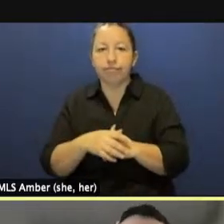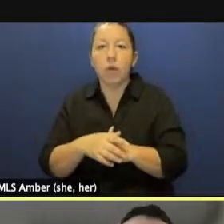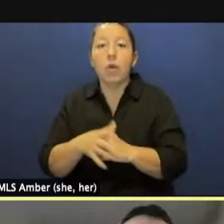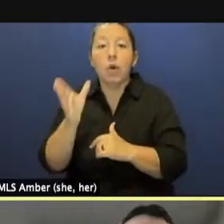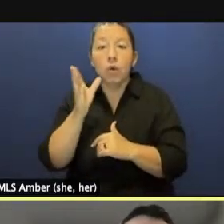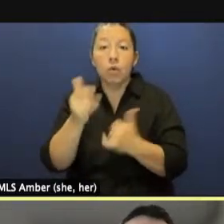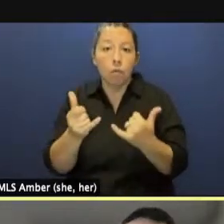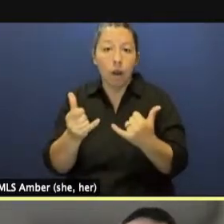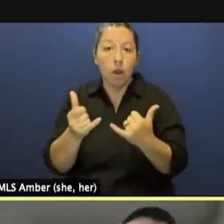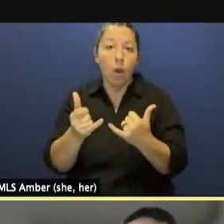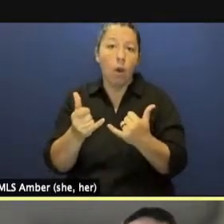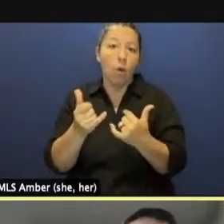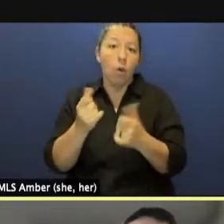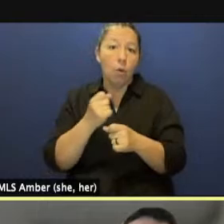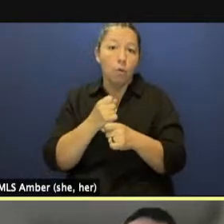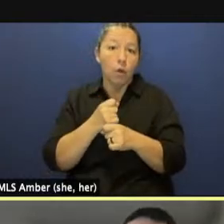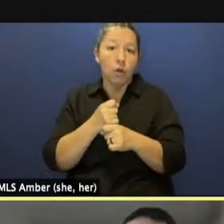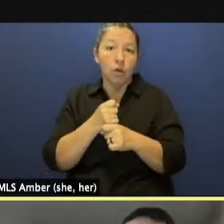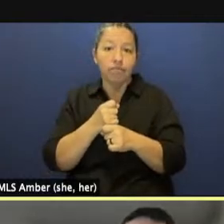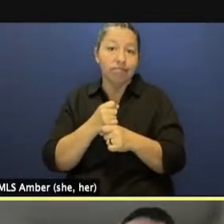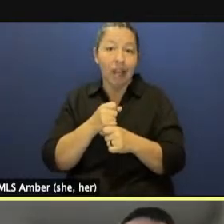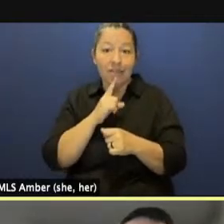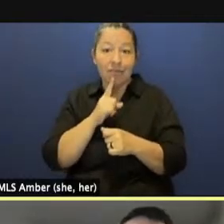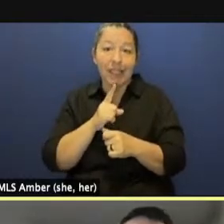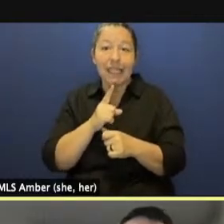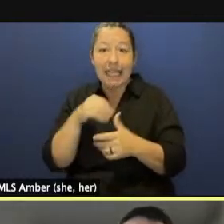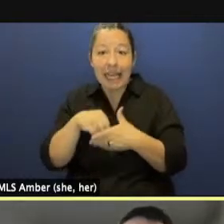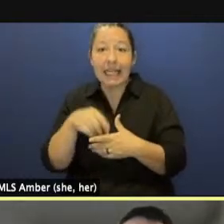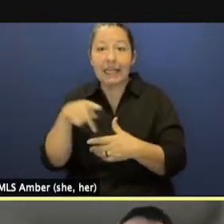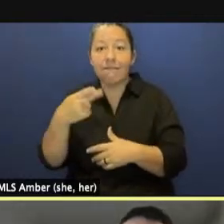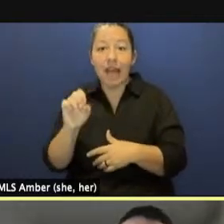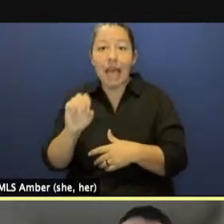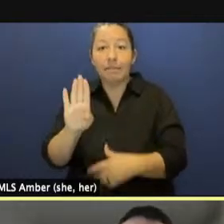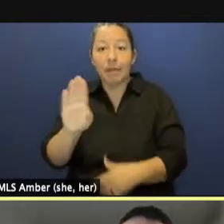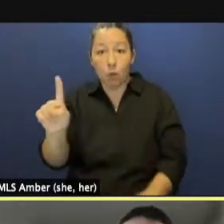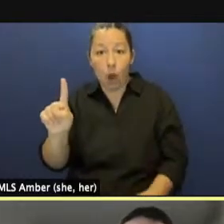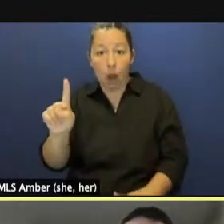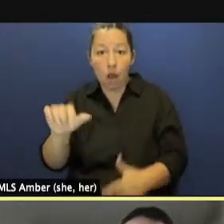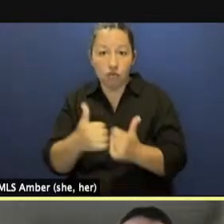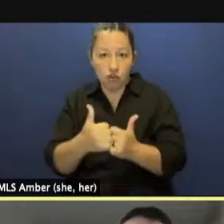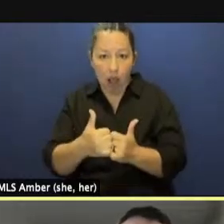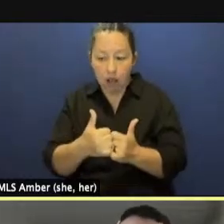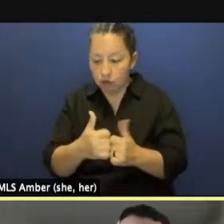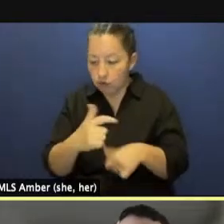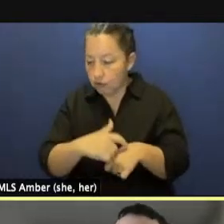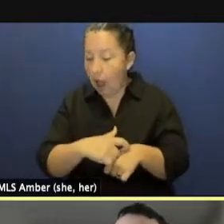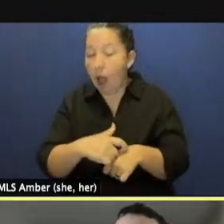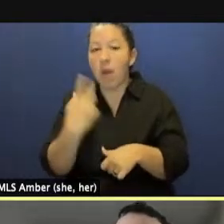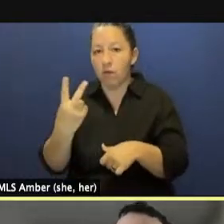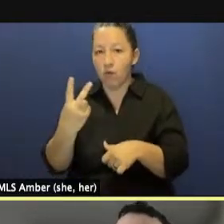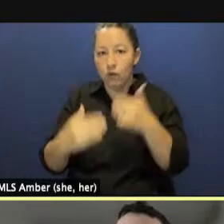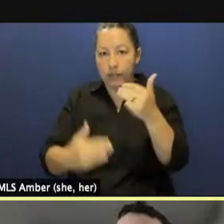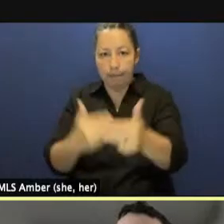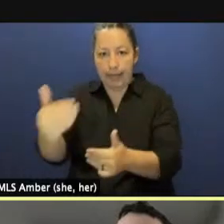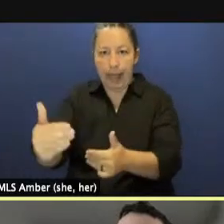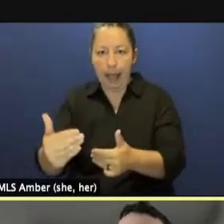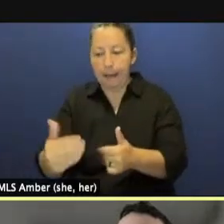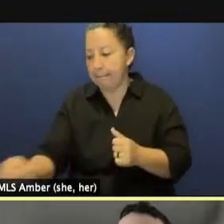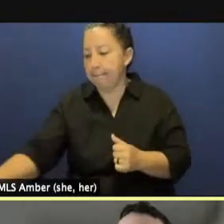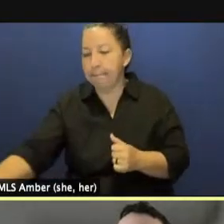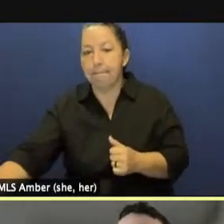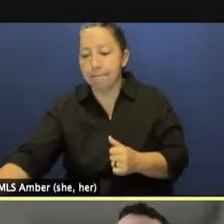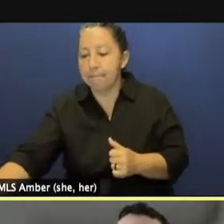in a phase B1 challenge. So the phase B1 this time is separated in 2 steps. So we have a challenge where we have 4 consortia